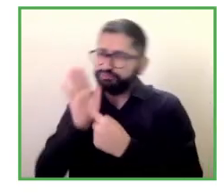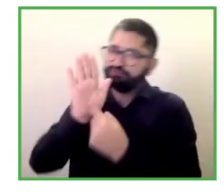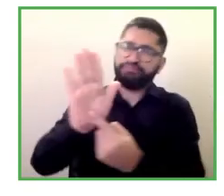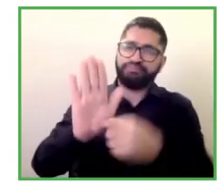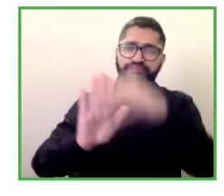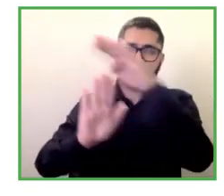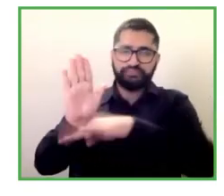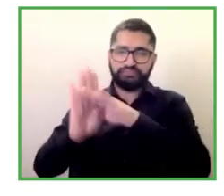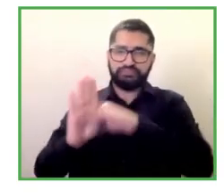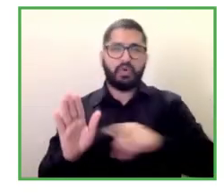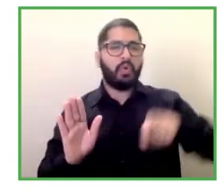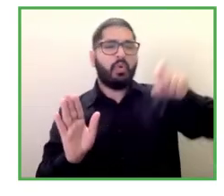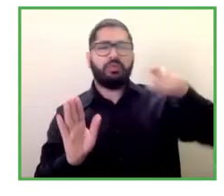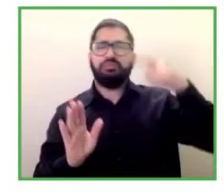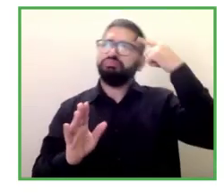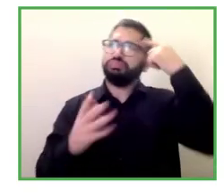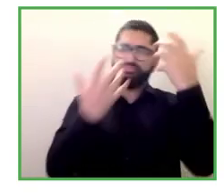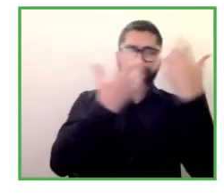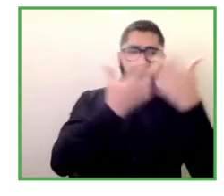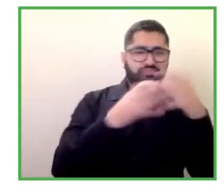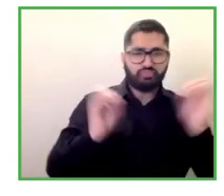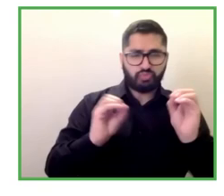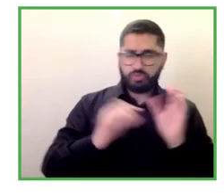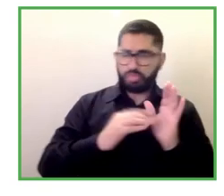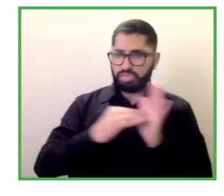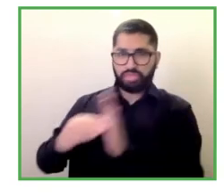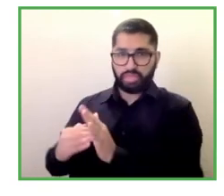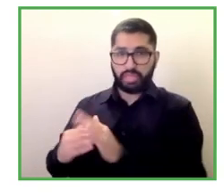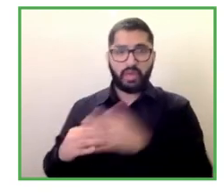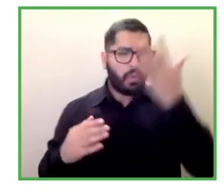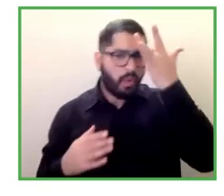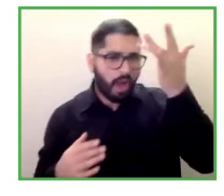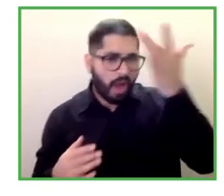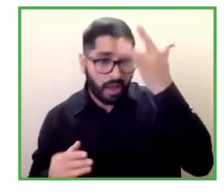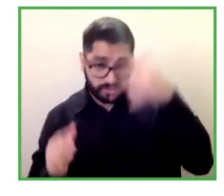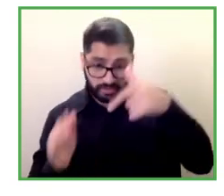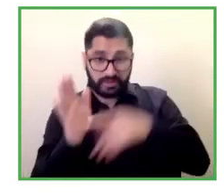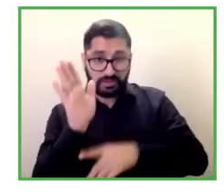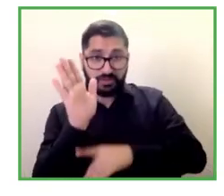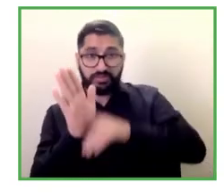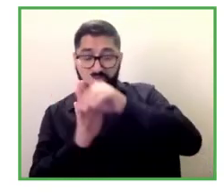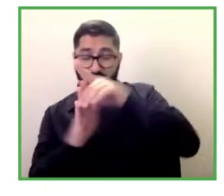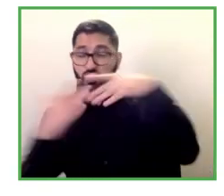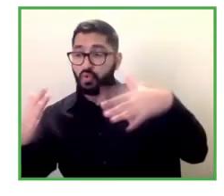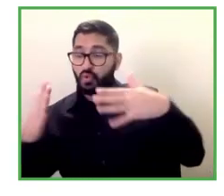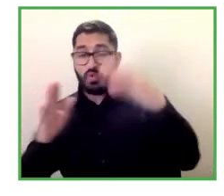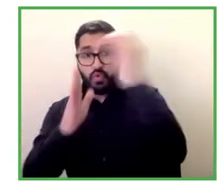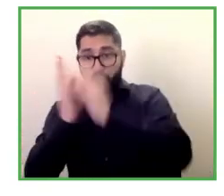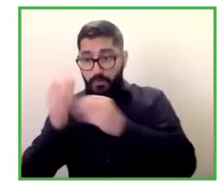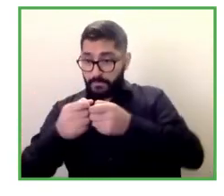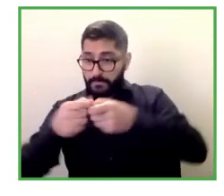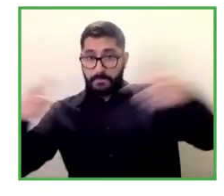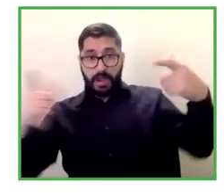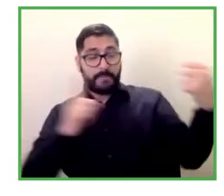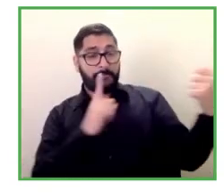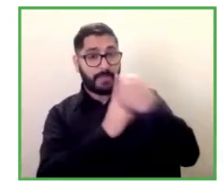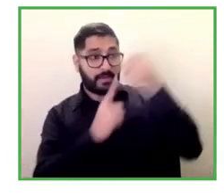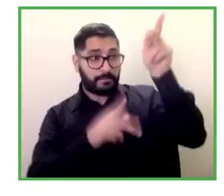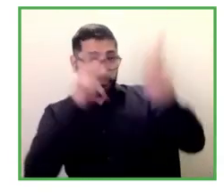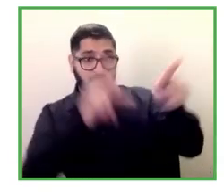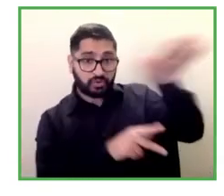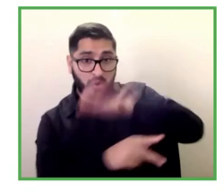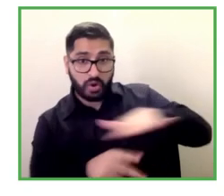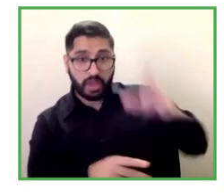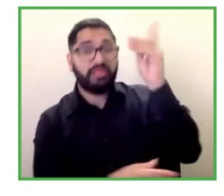never reflected enough because still the data is still surprising and keeps bringing a lot of problems when we see that people with